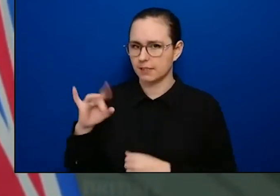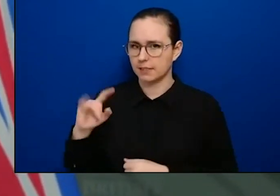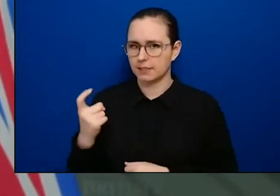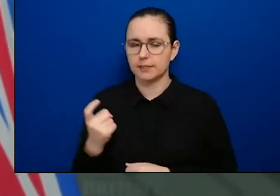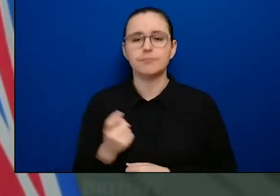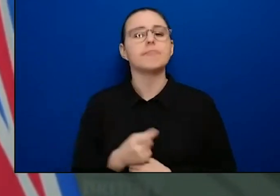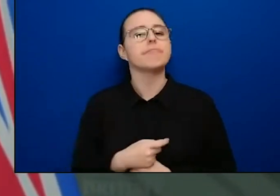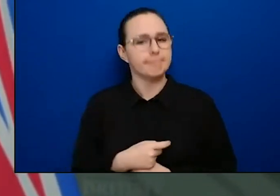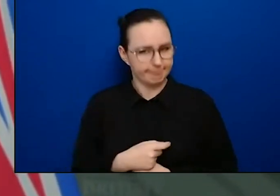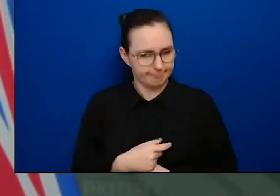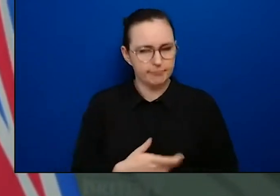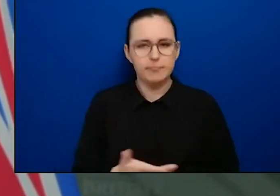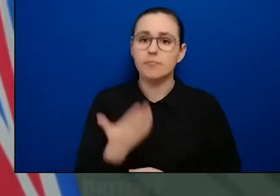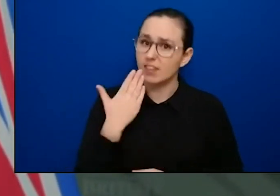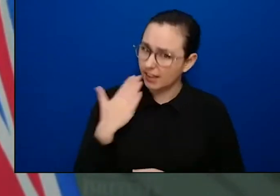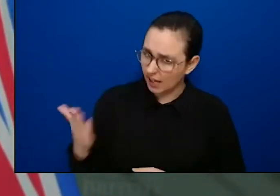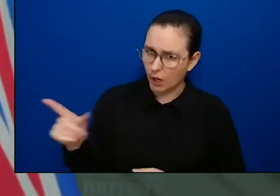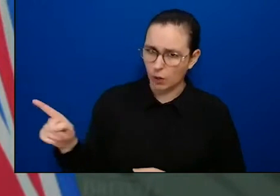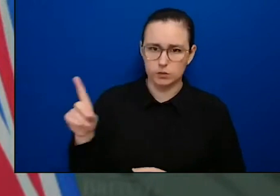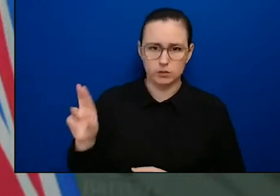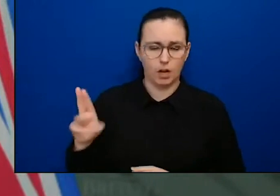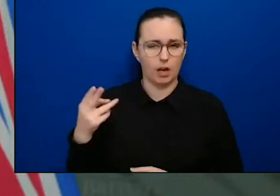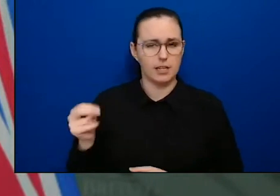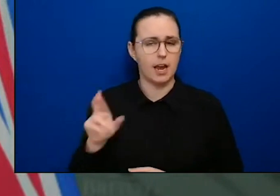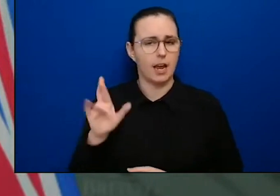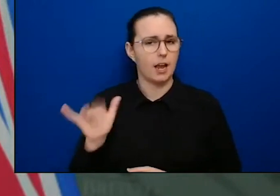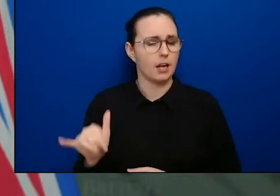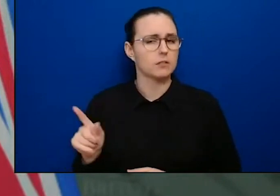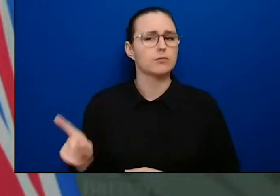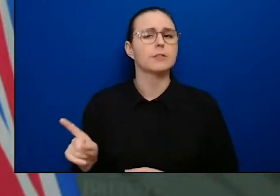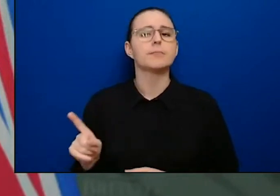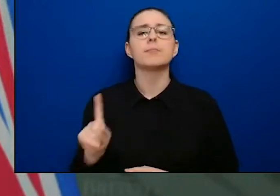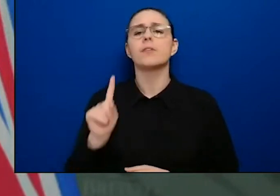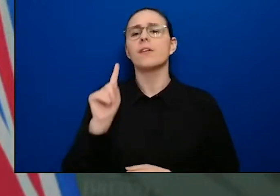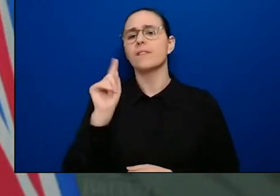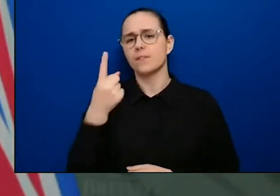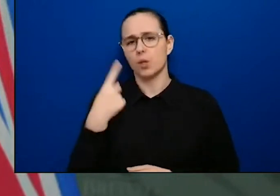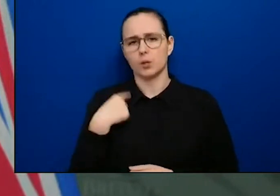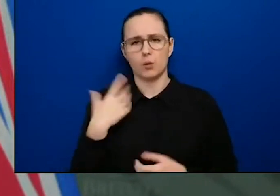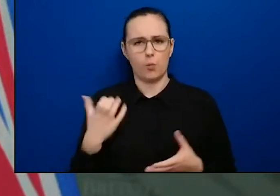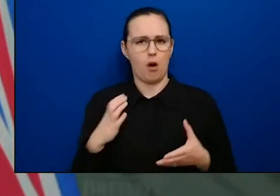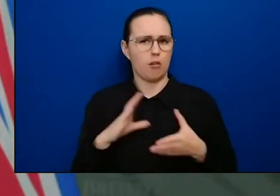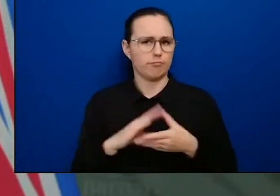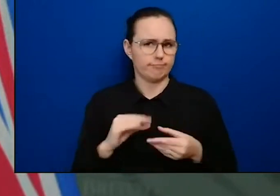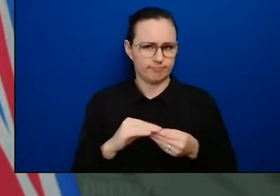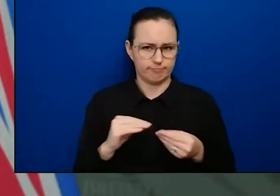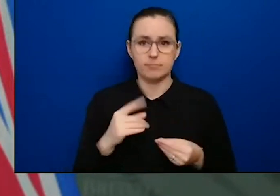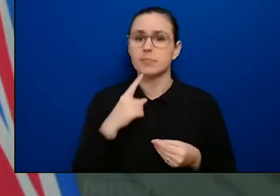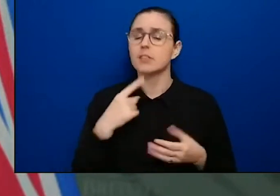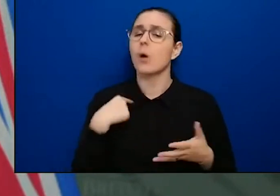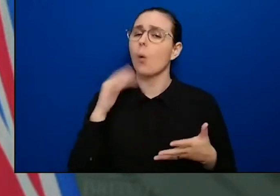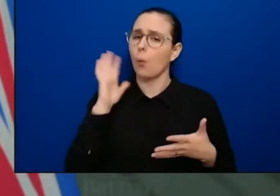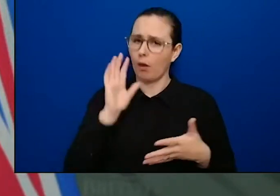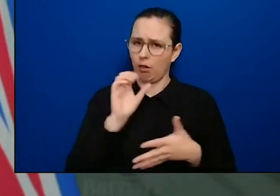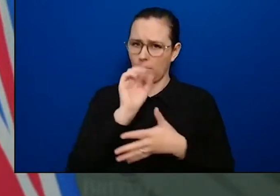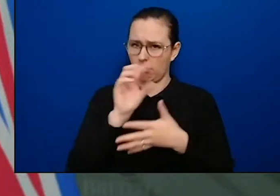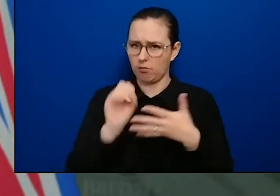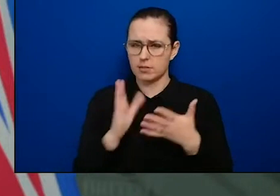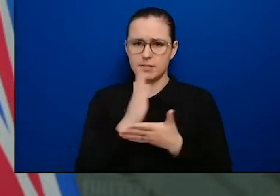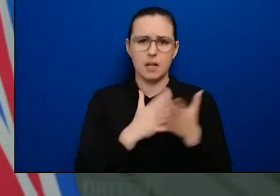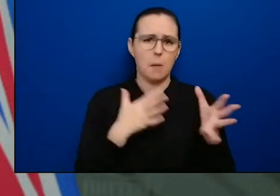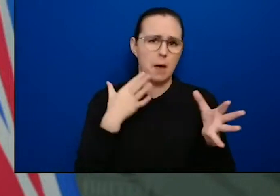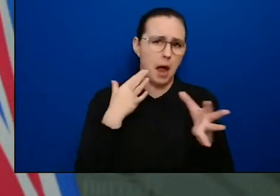I wanted to start by saying that I'll be providing a number of updates, some of them shorter than usual